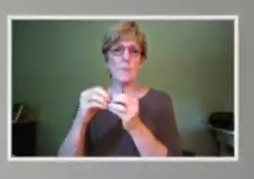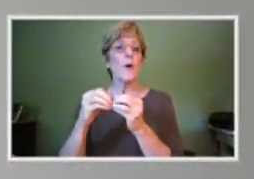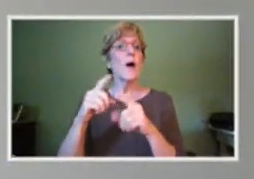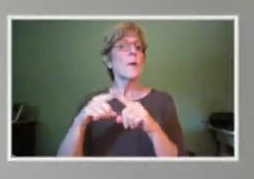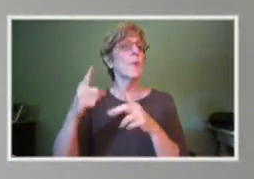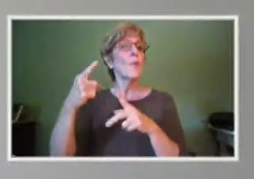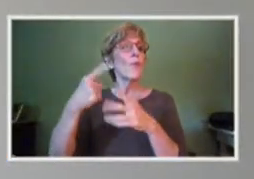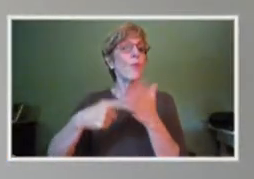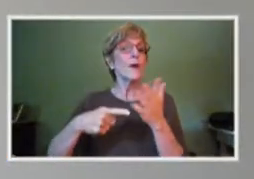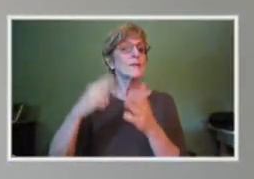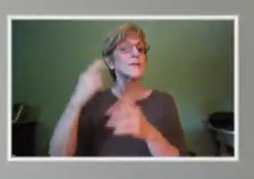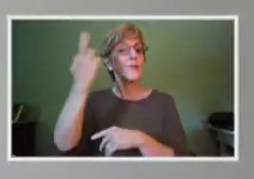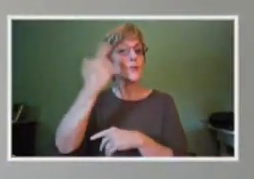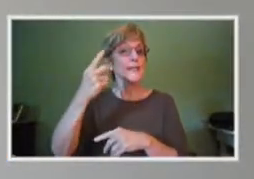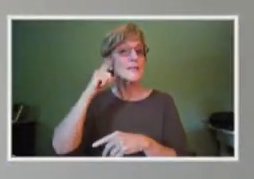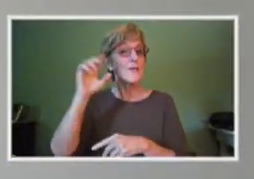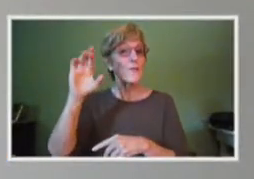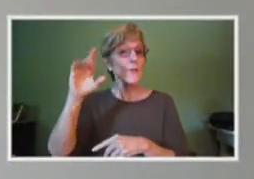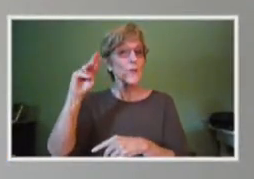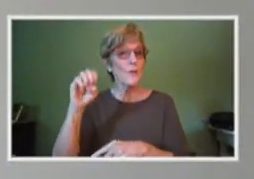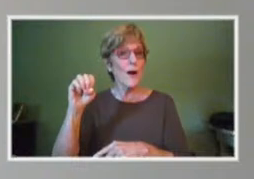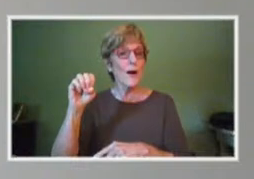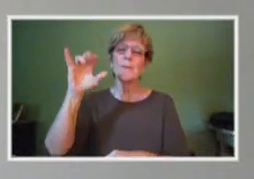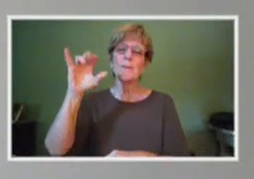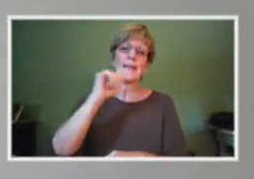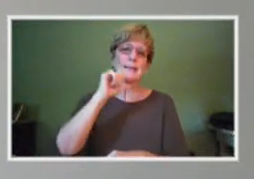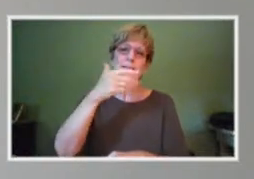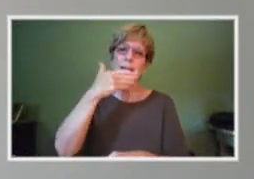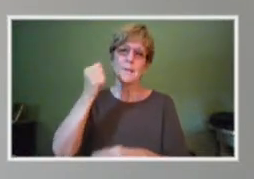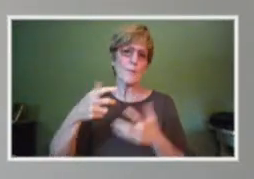model not the best fit for that area.